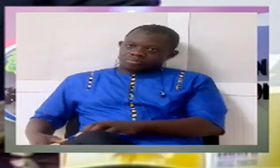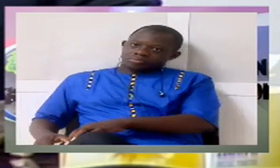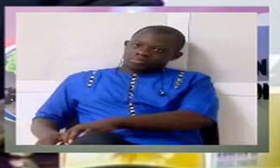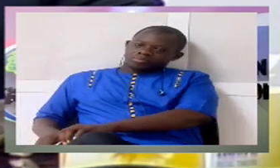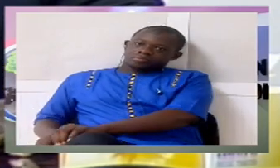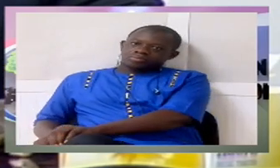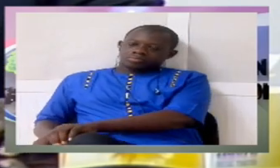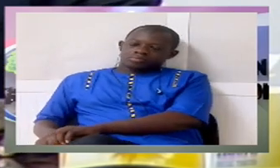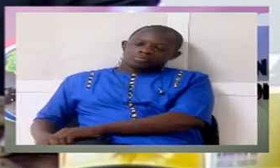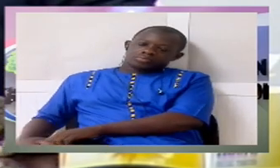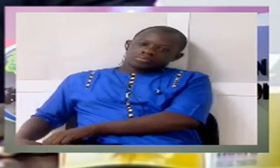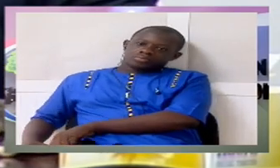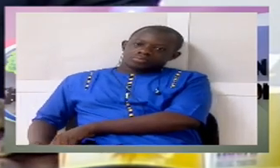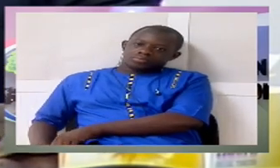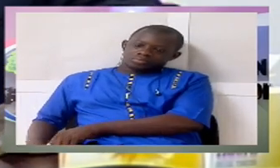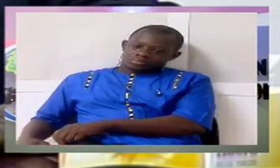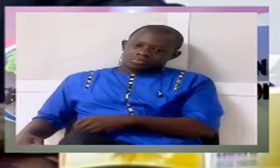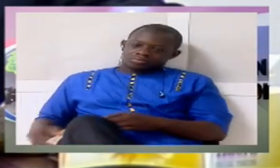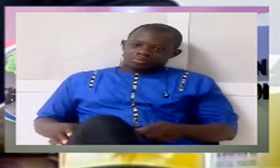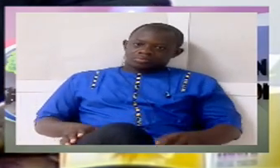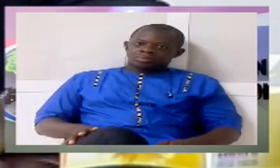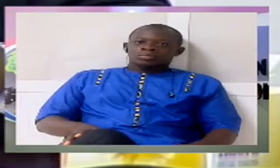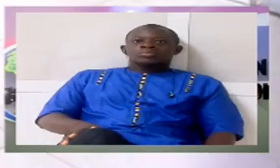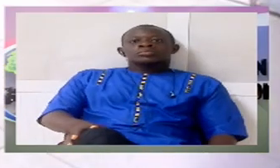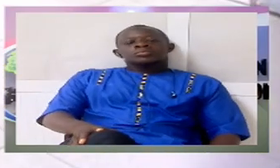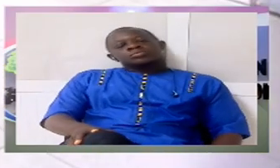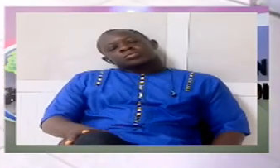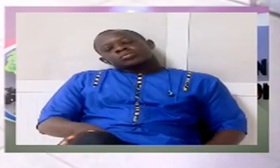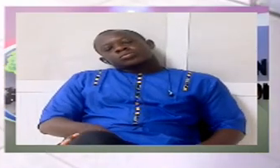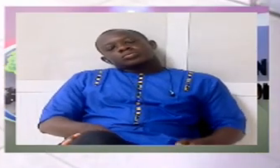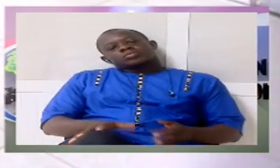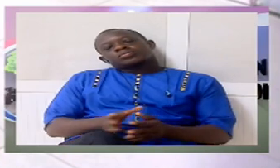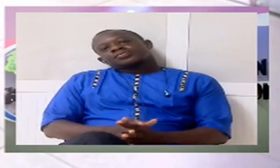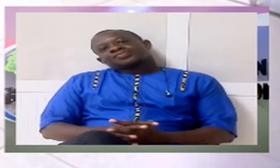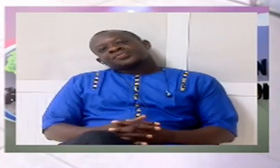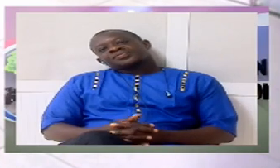Yes, the witness is being ushered in, please, Mr. Chairman. Thank you.